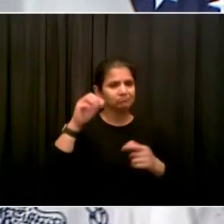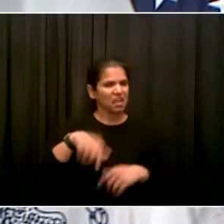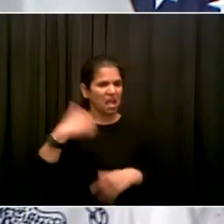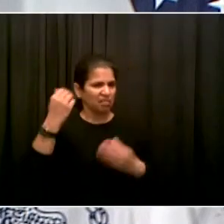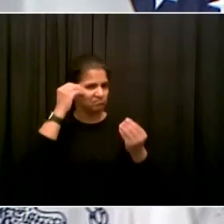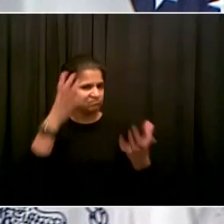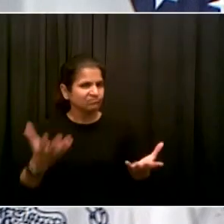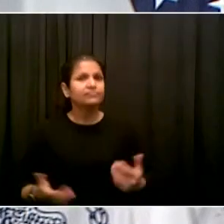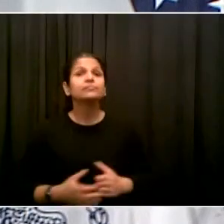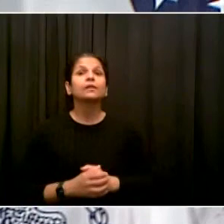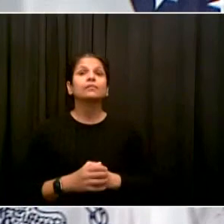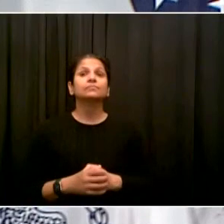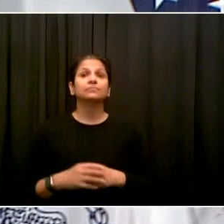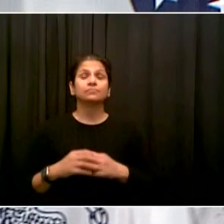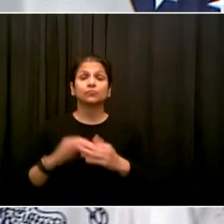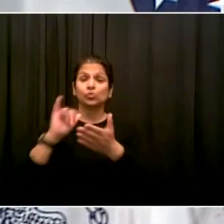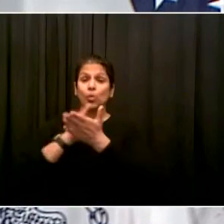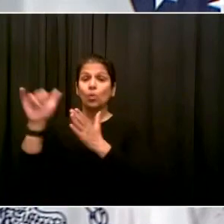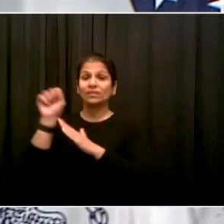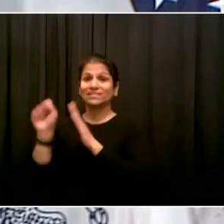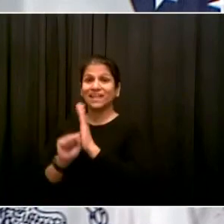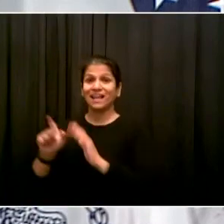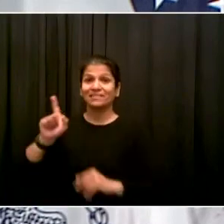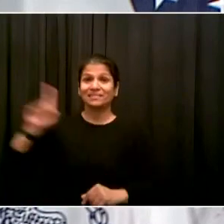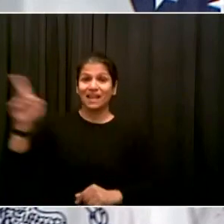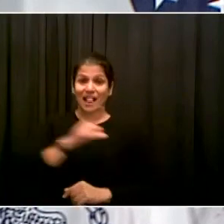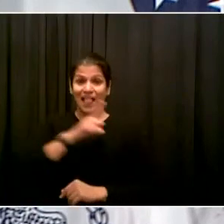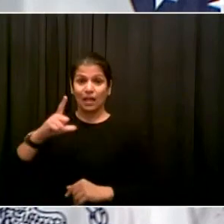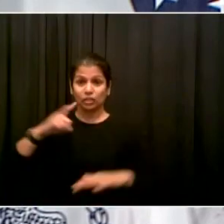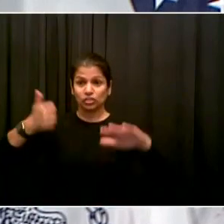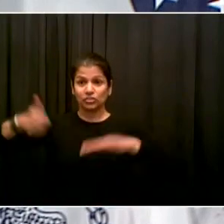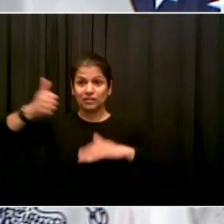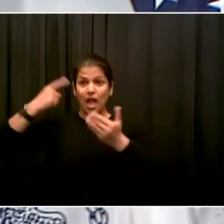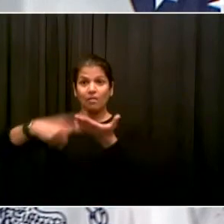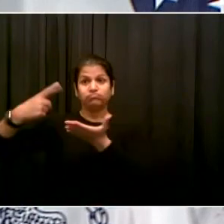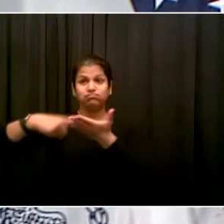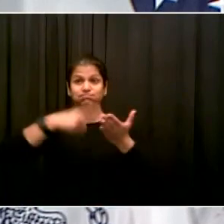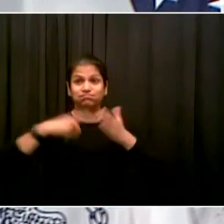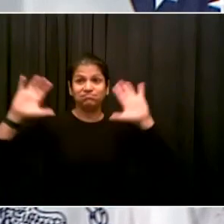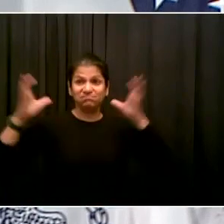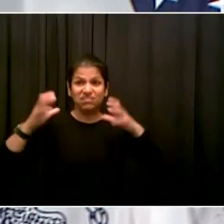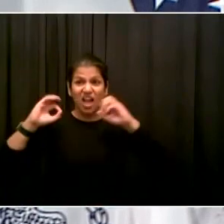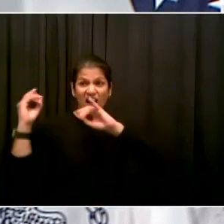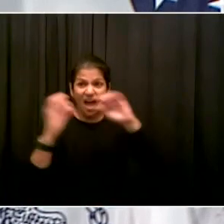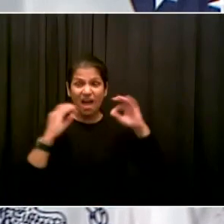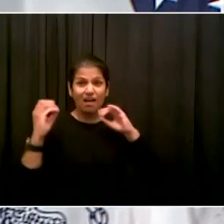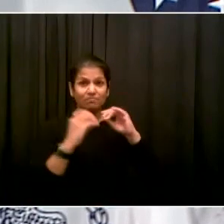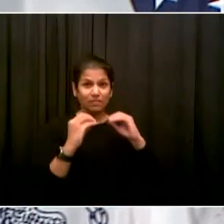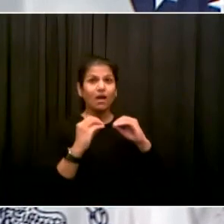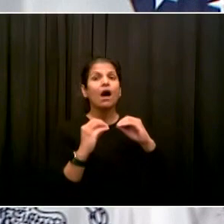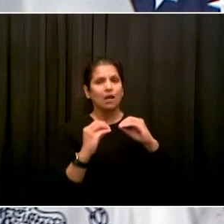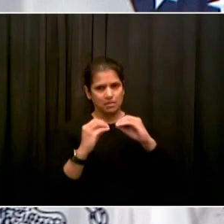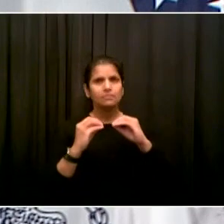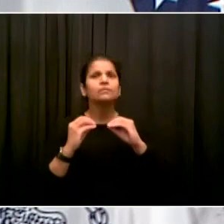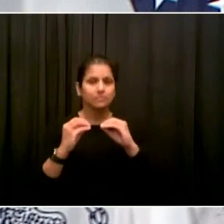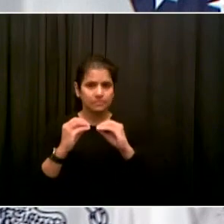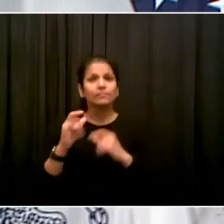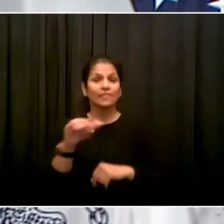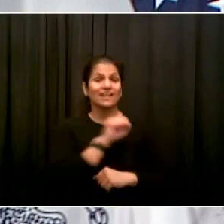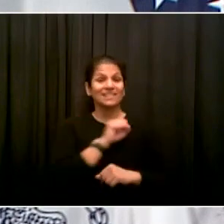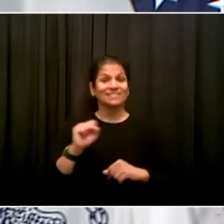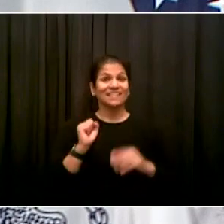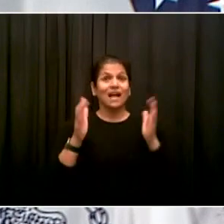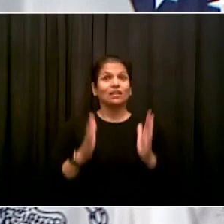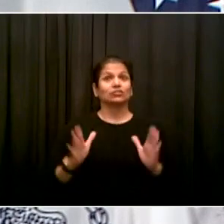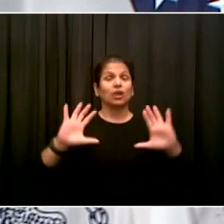thank Majority Leader Andrea Stewart-Cousins in the State Senate, Speaker Carl Hastie in the State Assembly. They have done